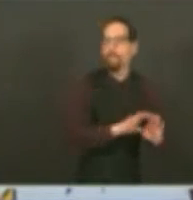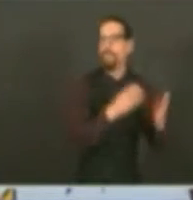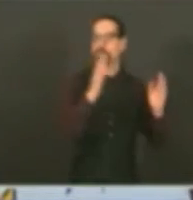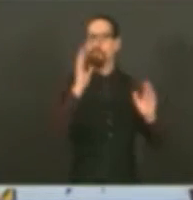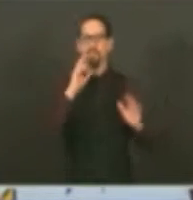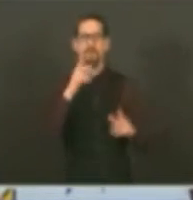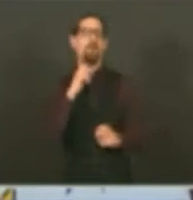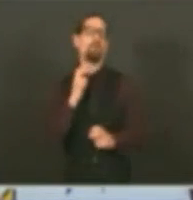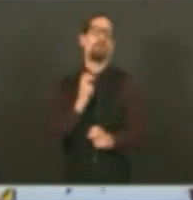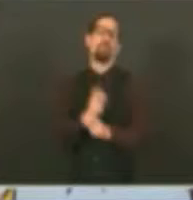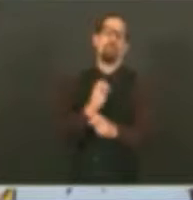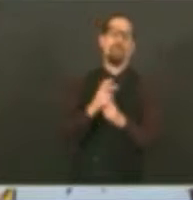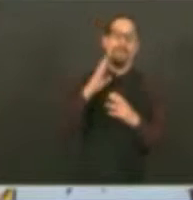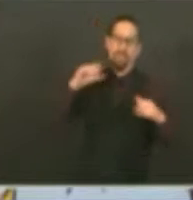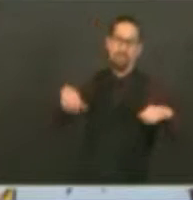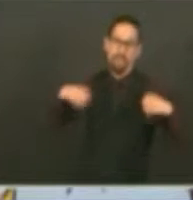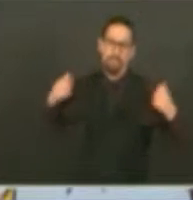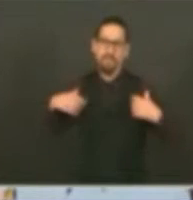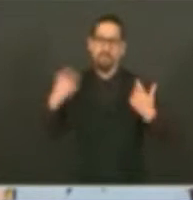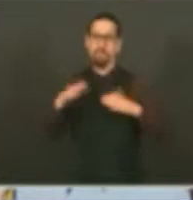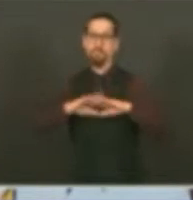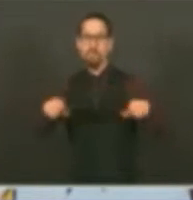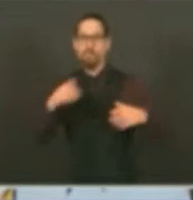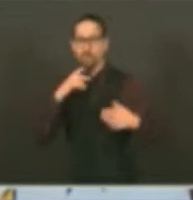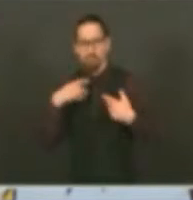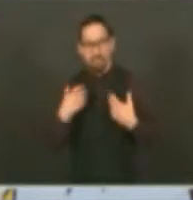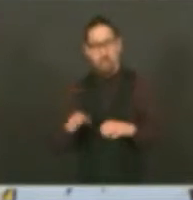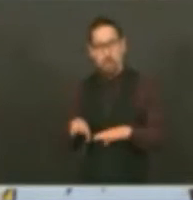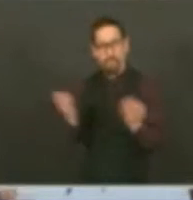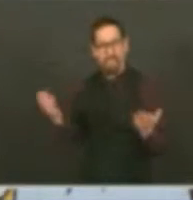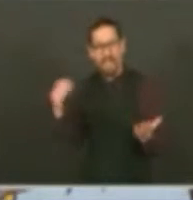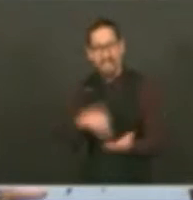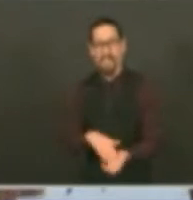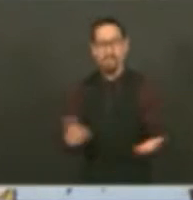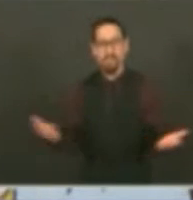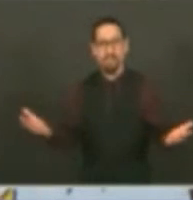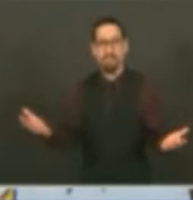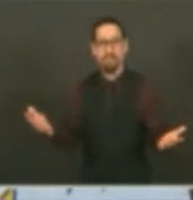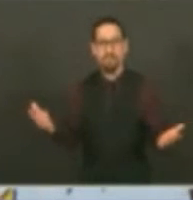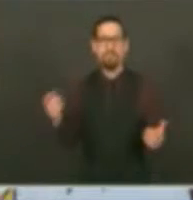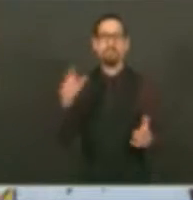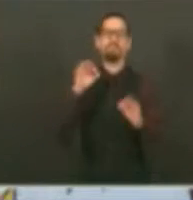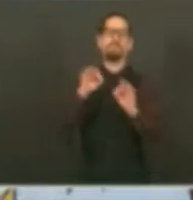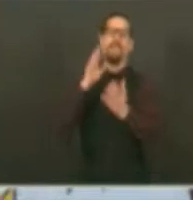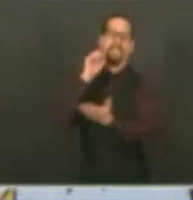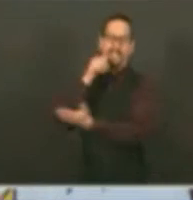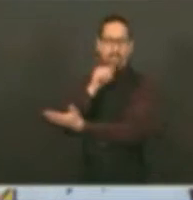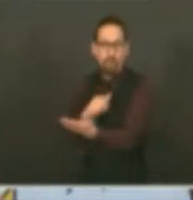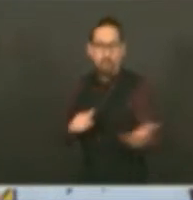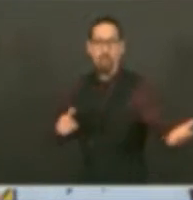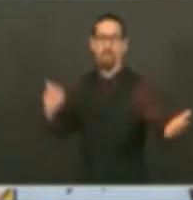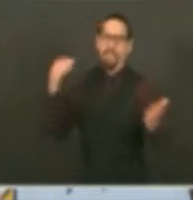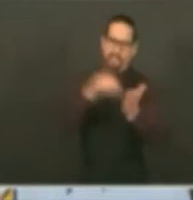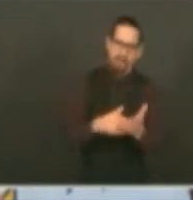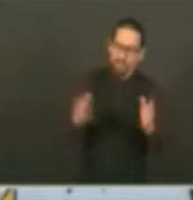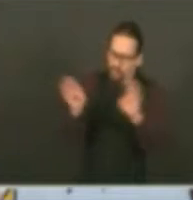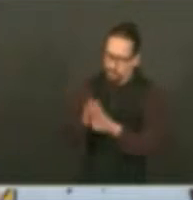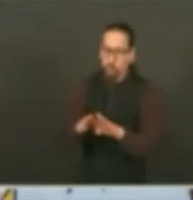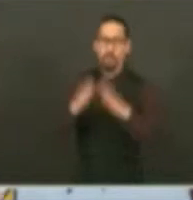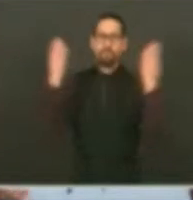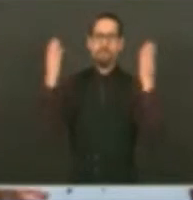get them back open as fast as possible. They've suffered enough. So long story short, it would have to